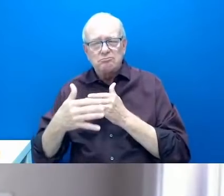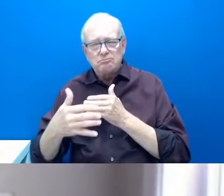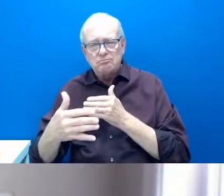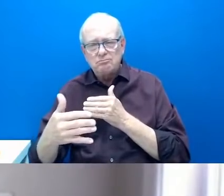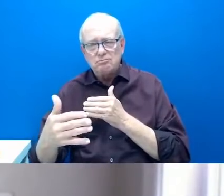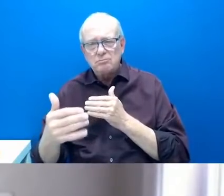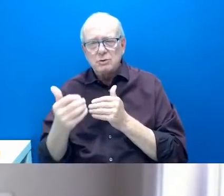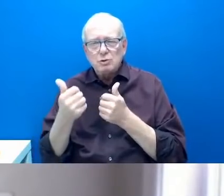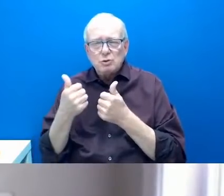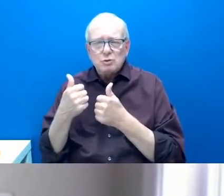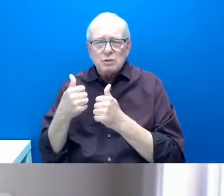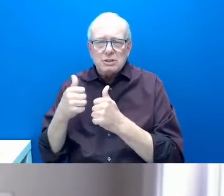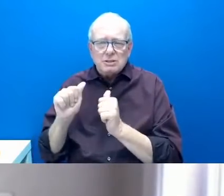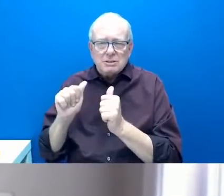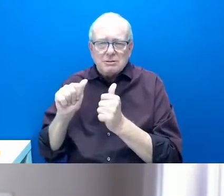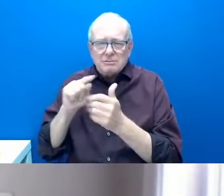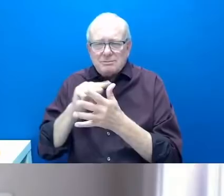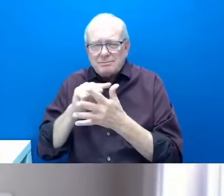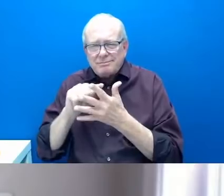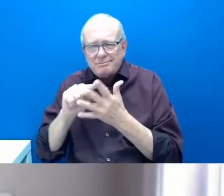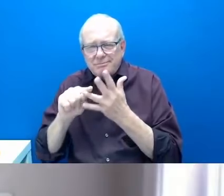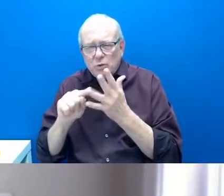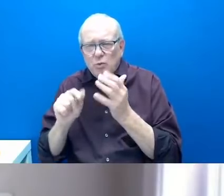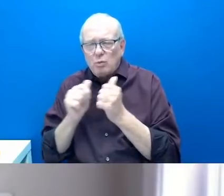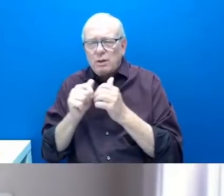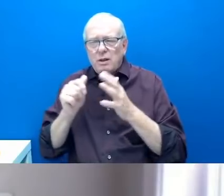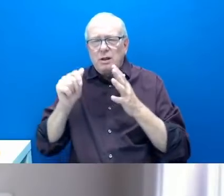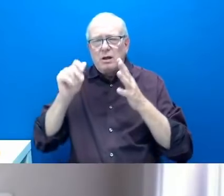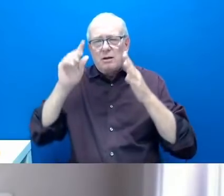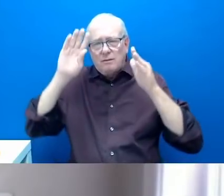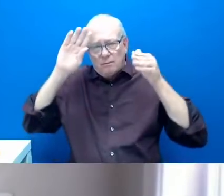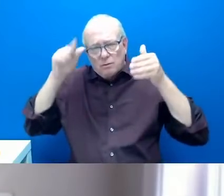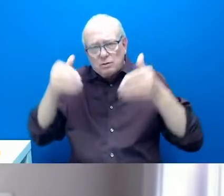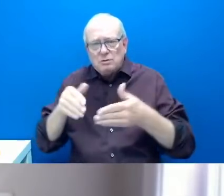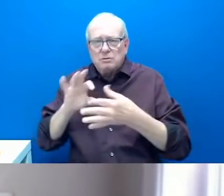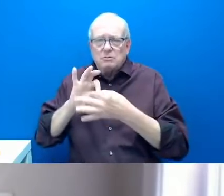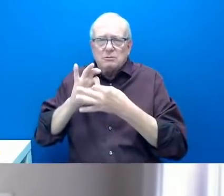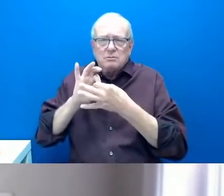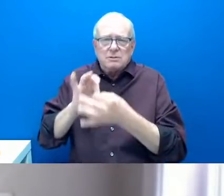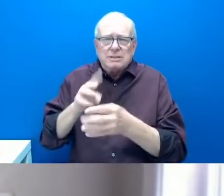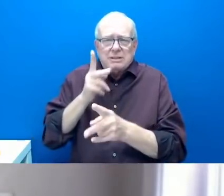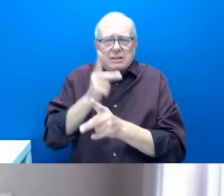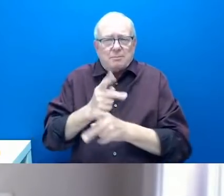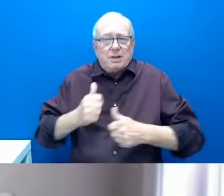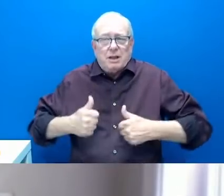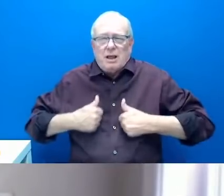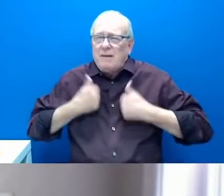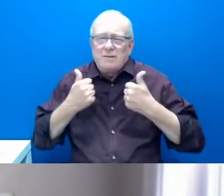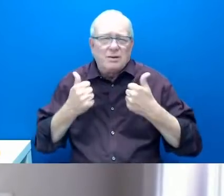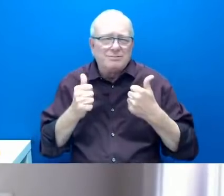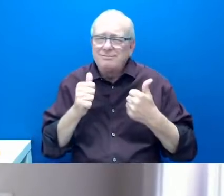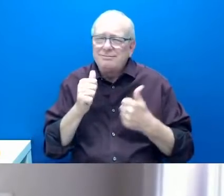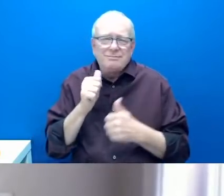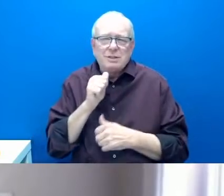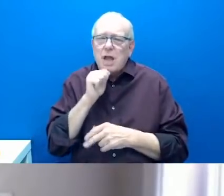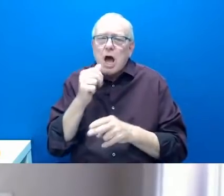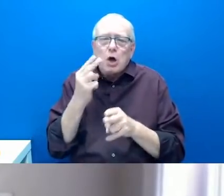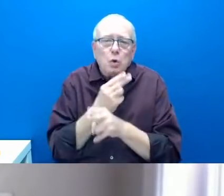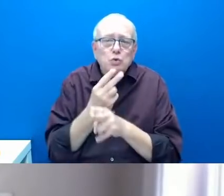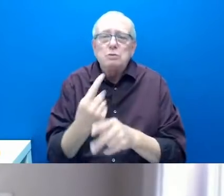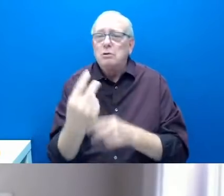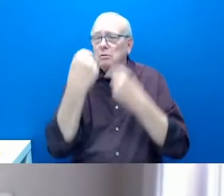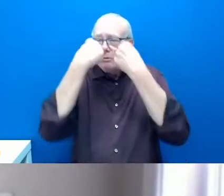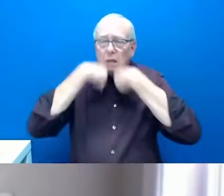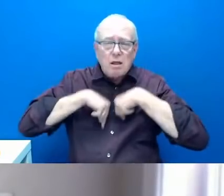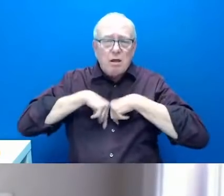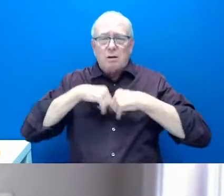try to address those things that are addressed without focusing on trying to keep them alive artificially using